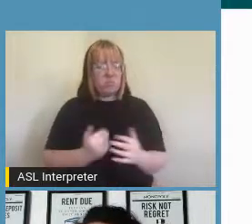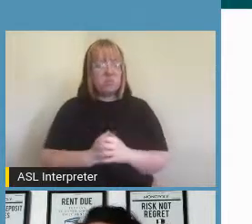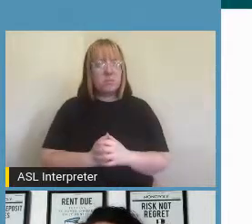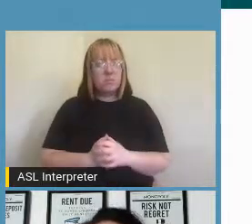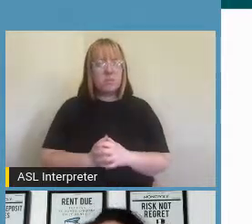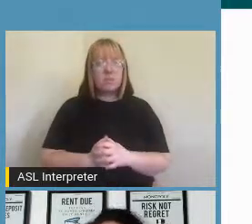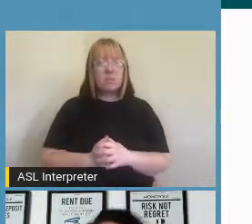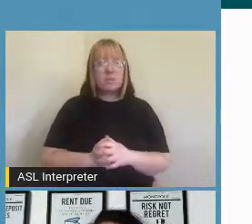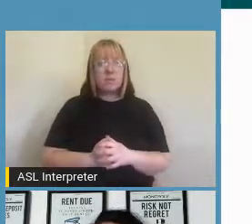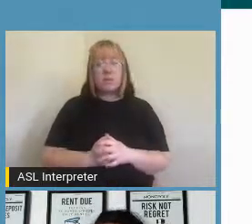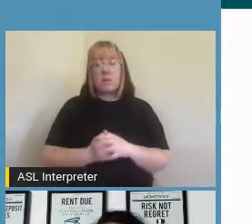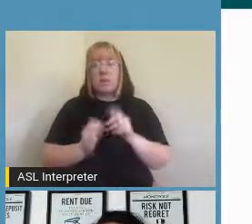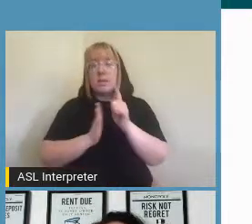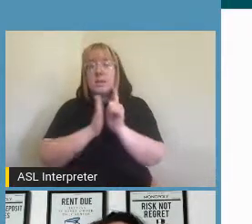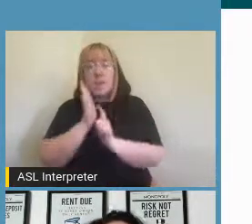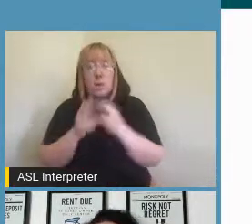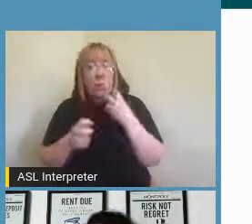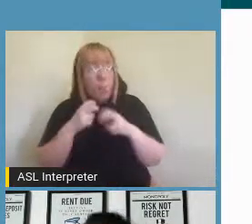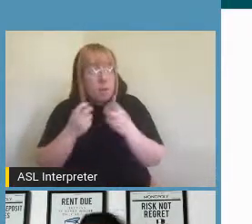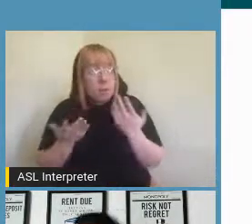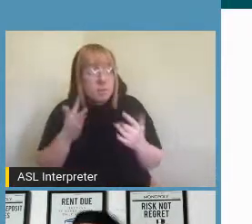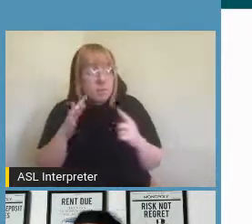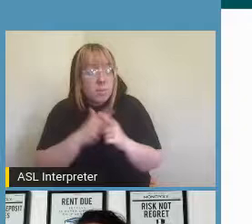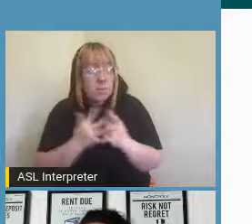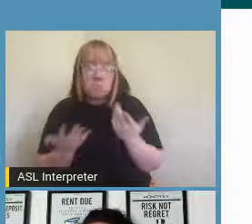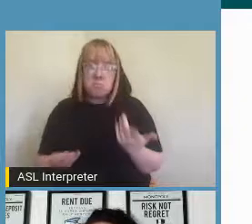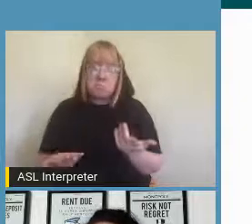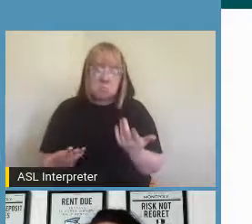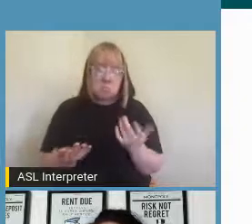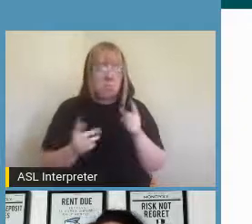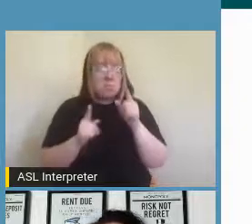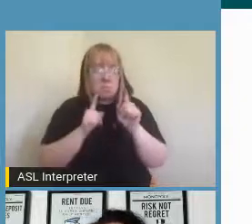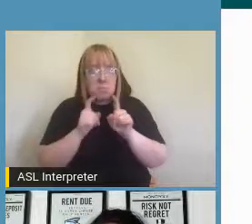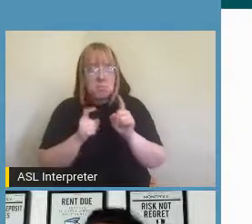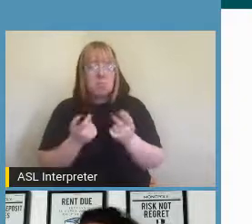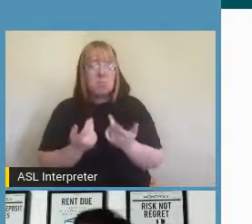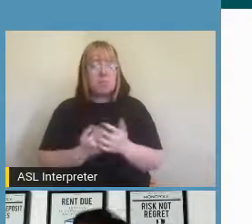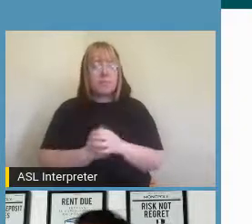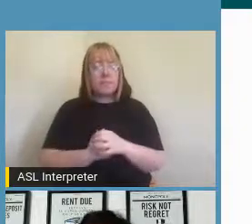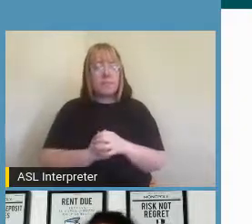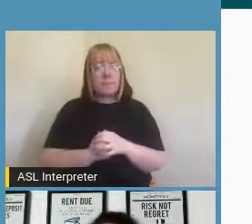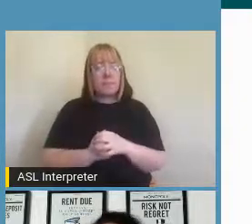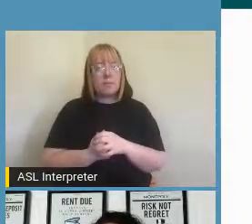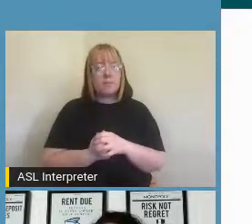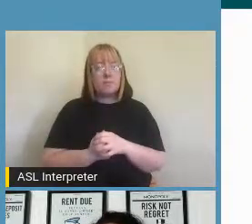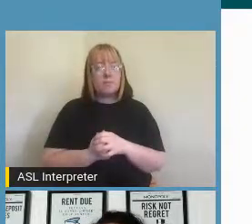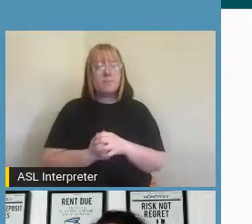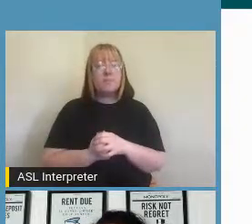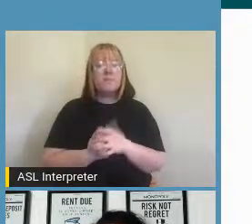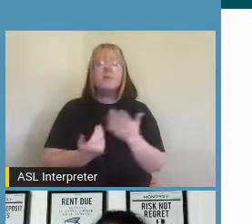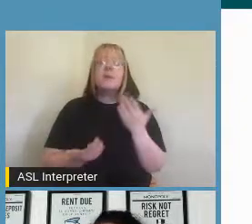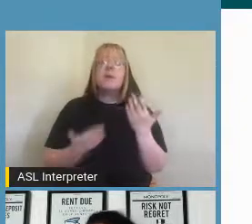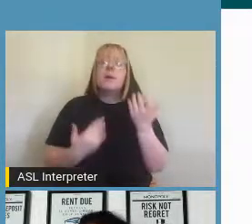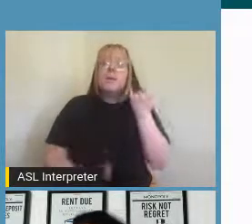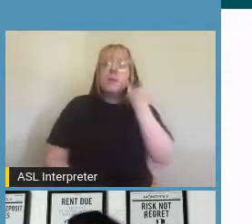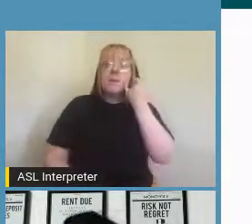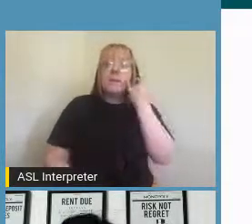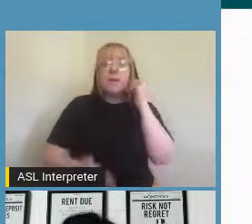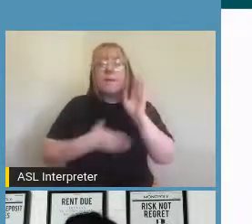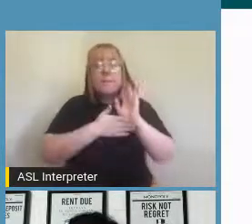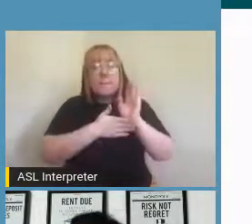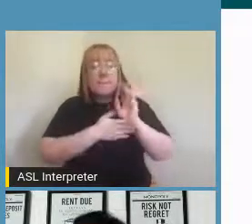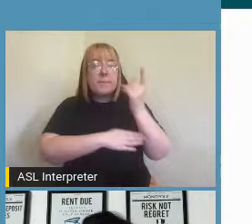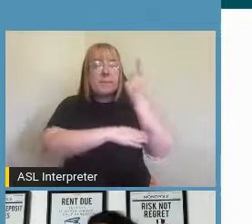legal issues that we might come across? So pending if you are, going in potentially on a busy day, or you might be